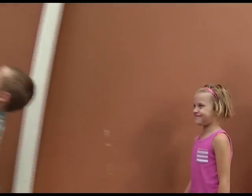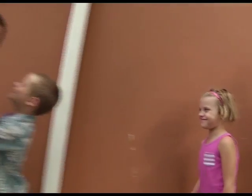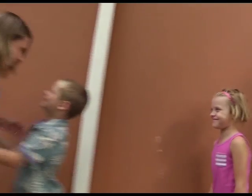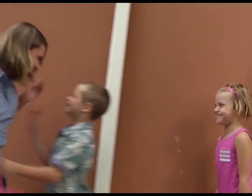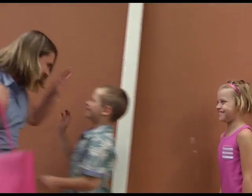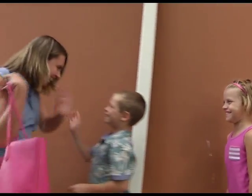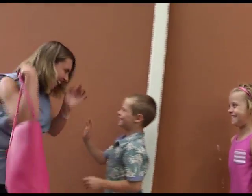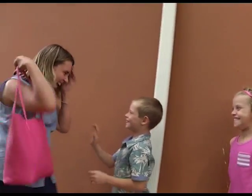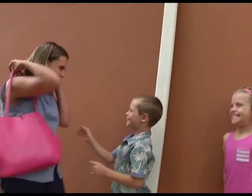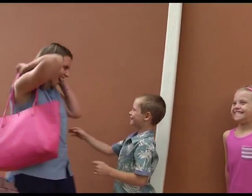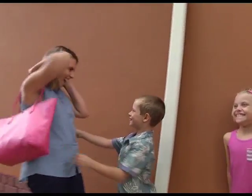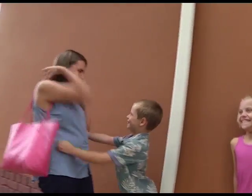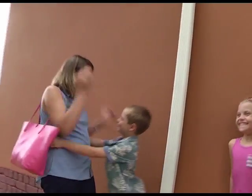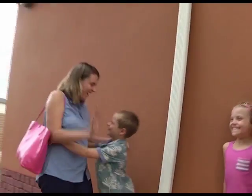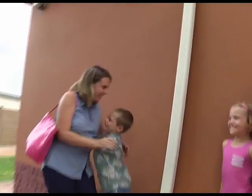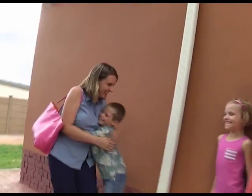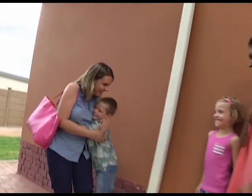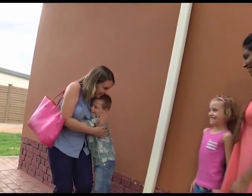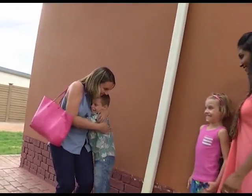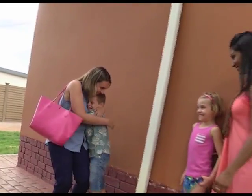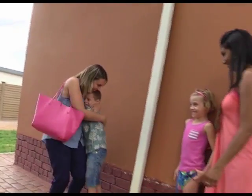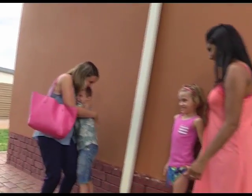Mom, hi.